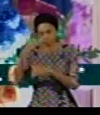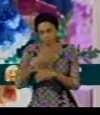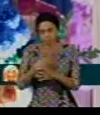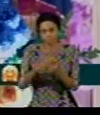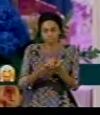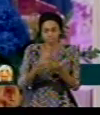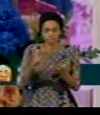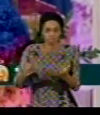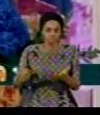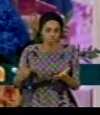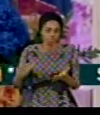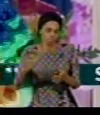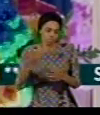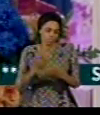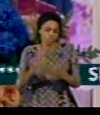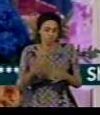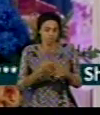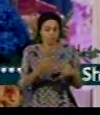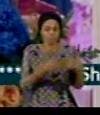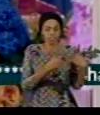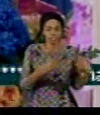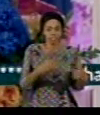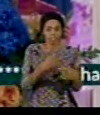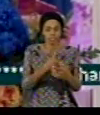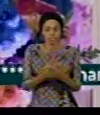He takes something from my heart.